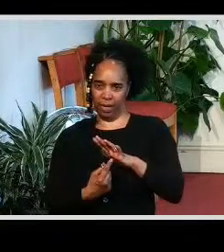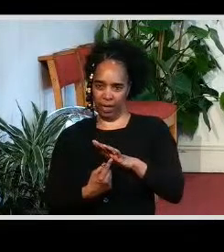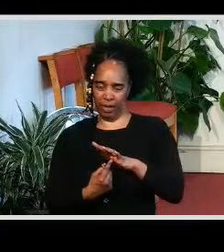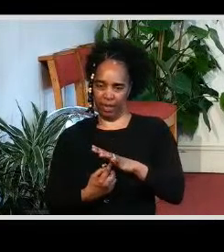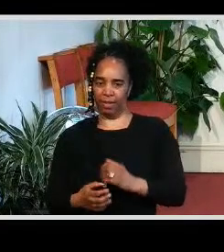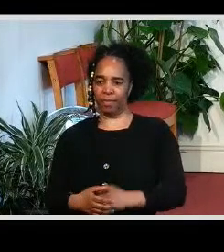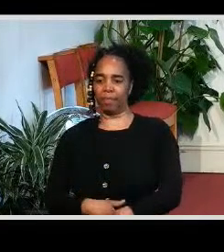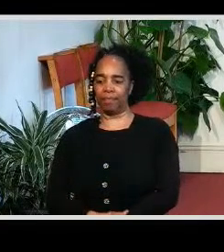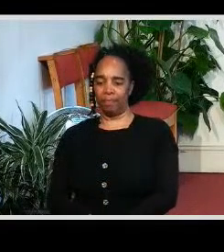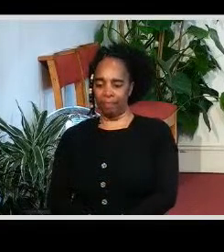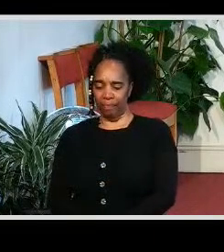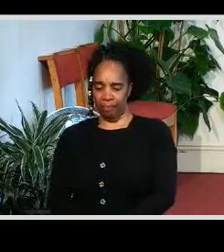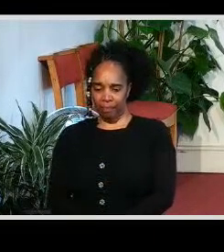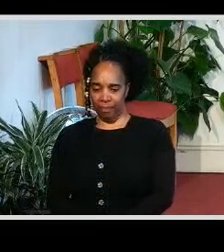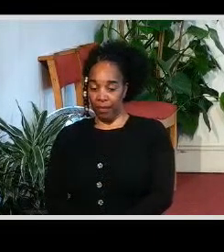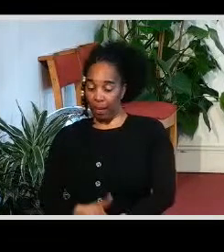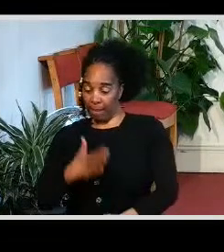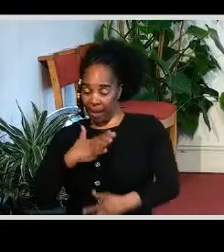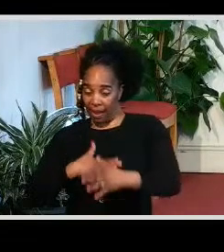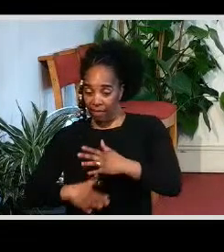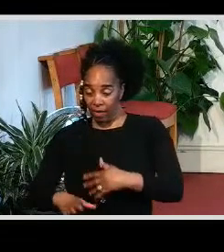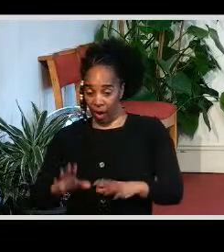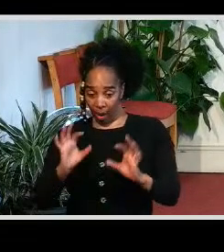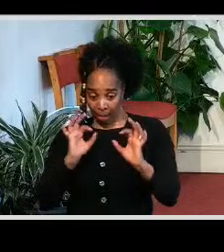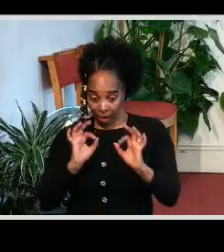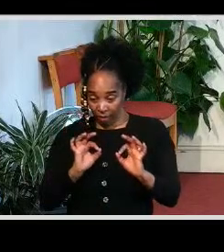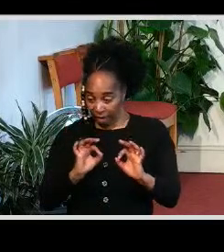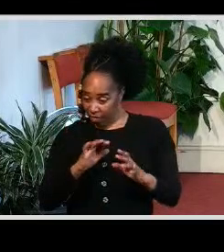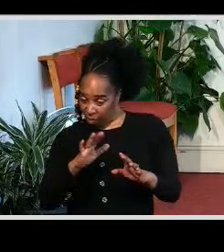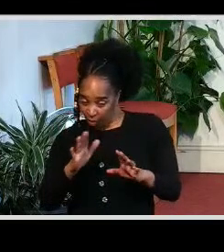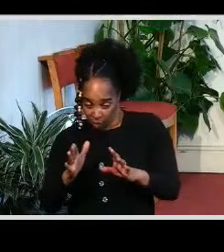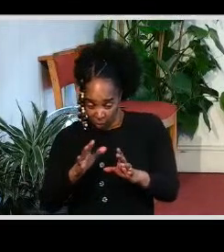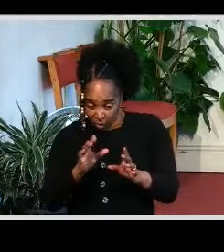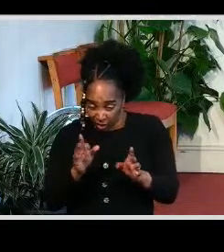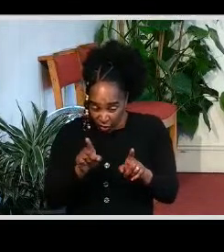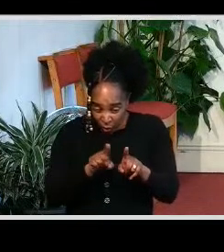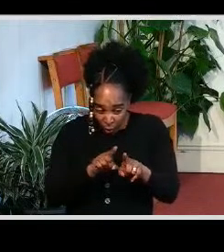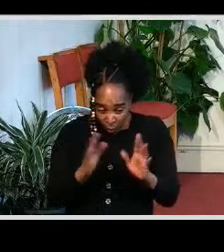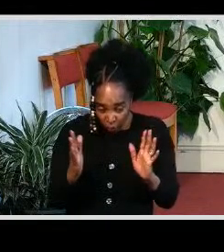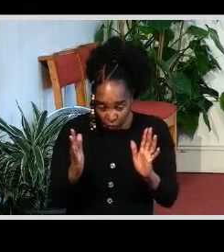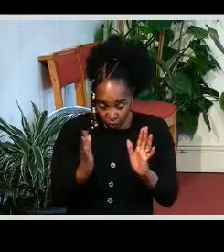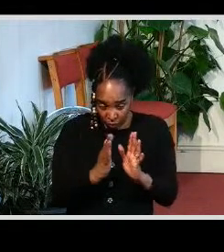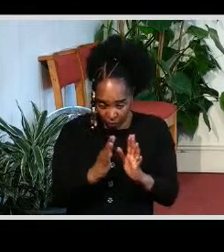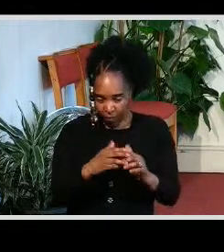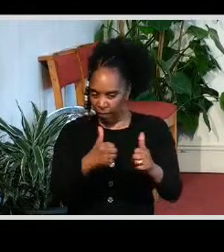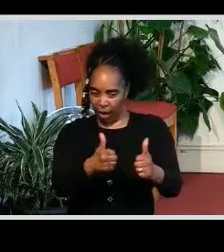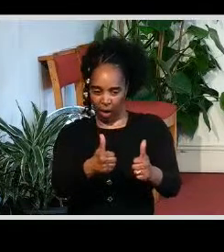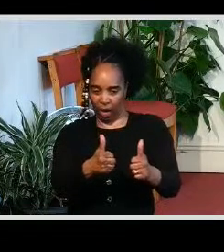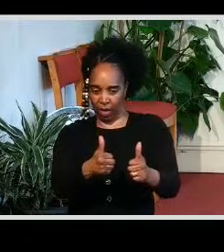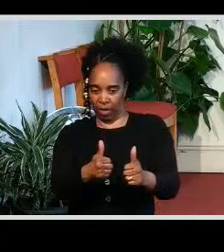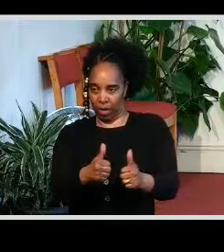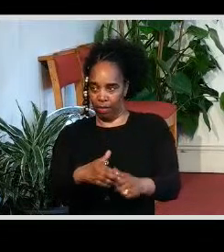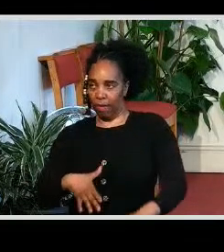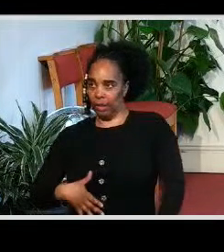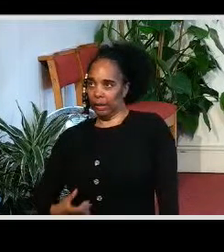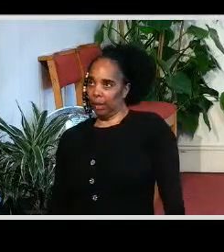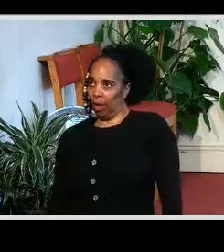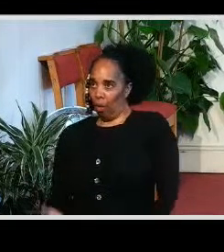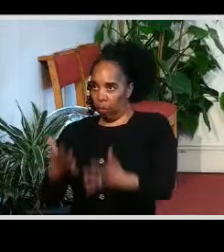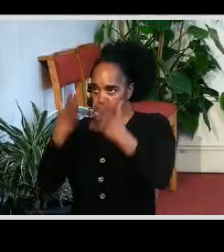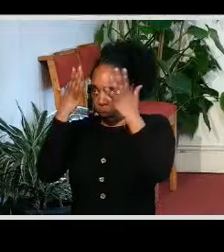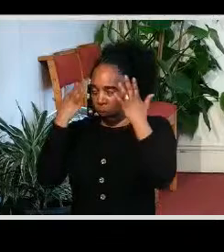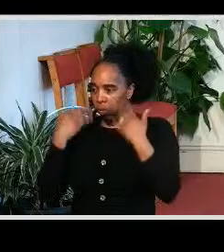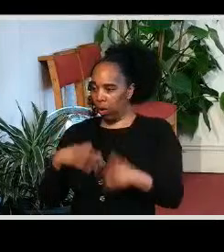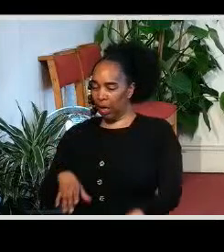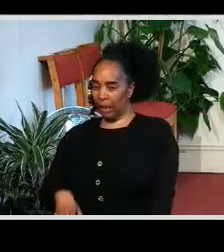in the right area in terms of their behavior or heading in the right direction, recognize that. Okay, so don't get overwhelmed if they lash